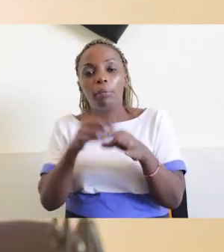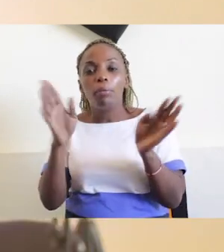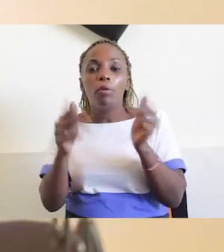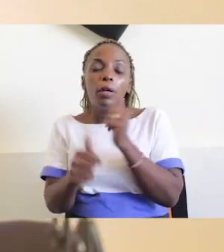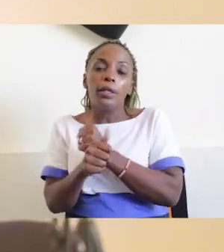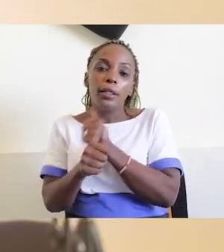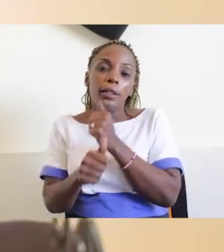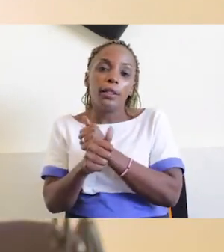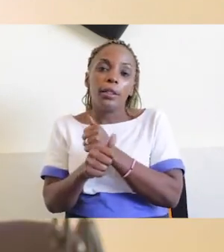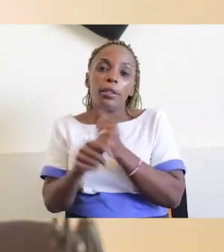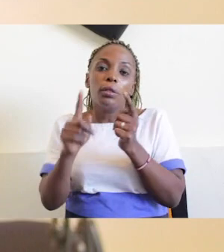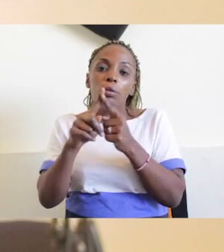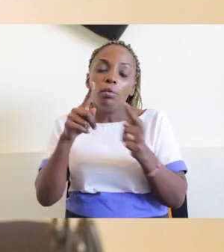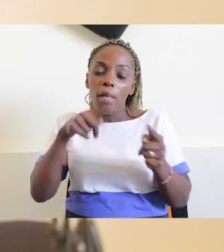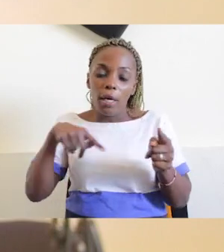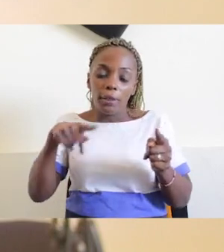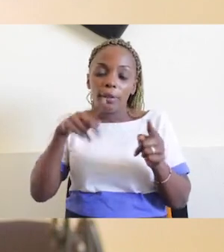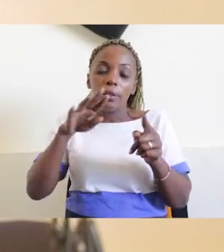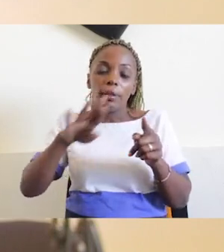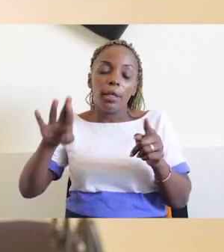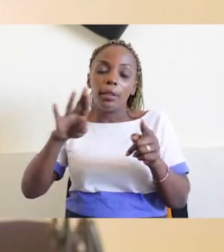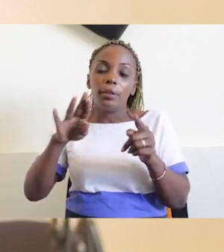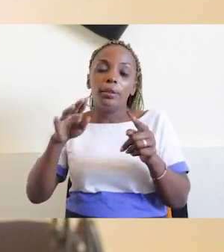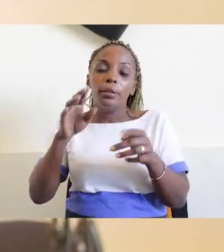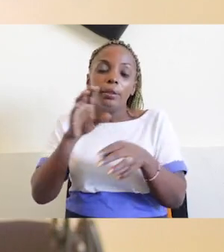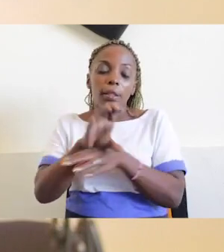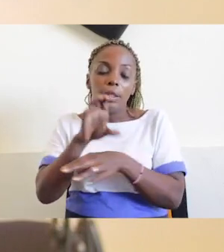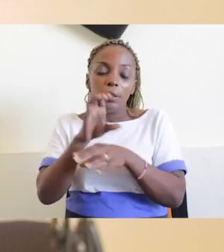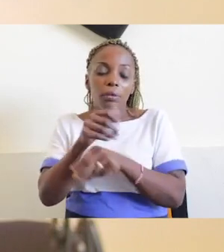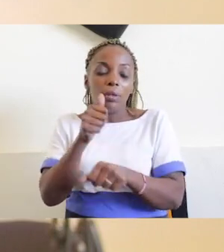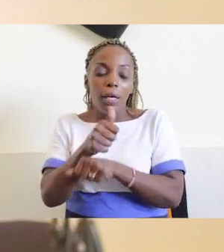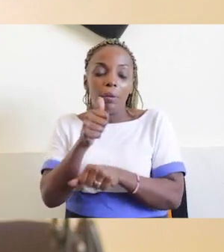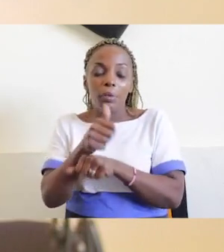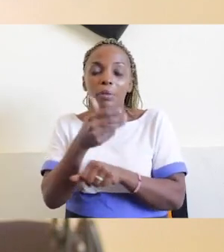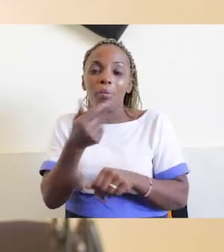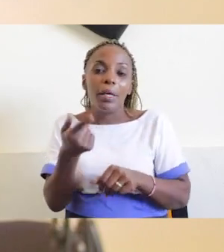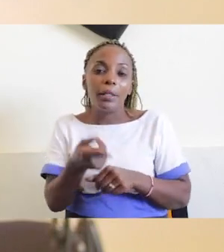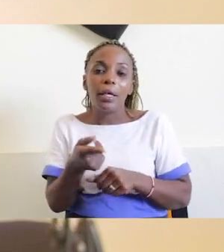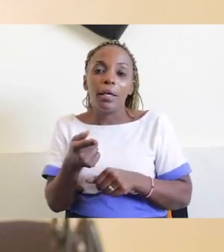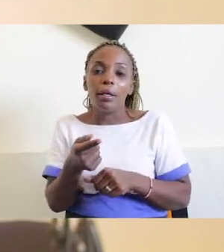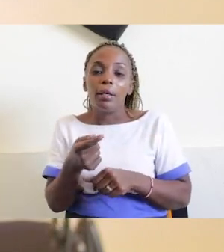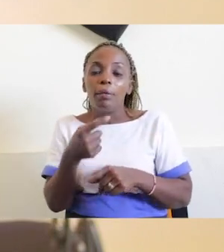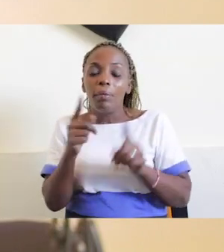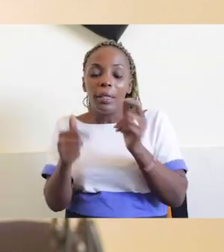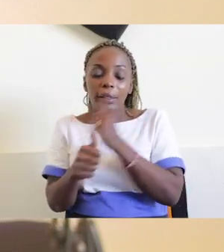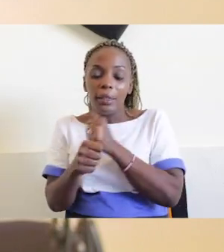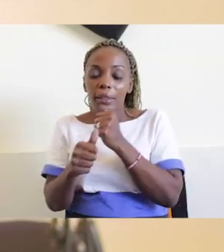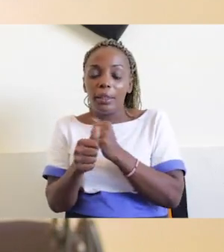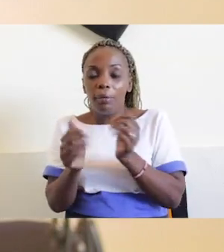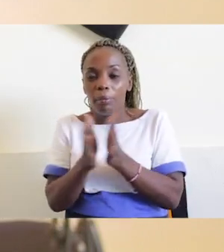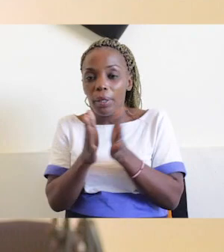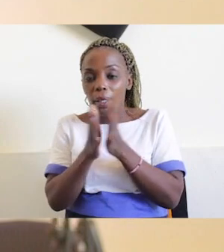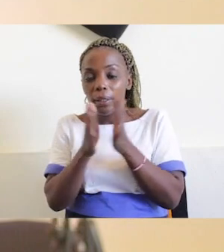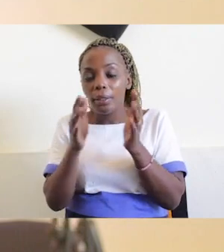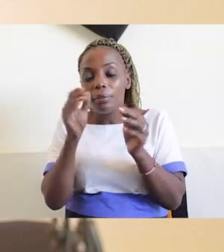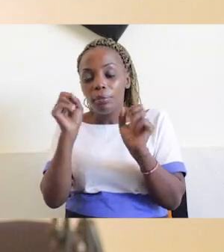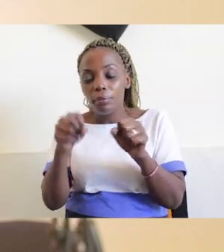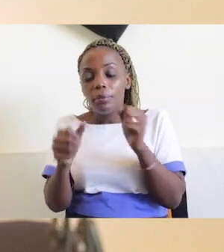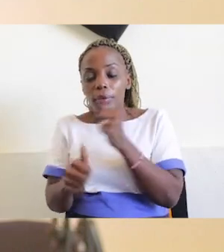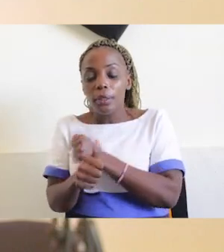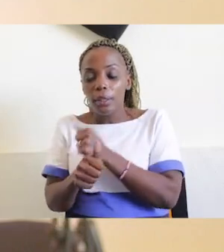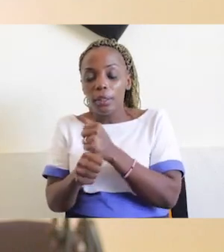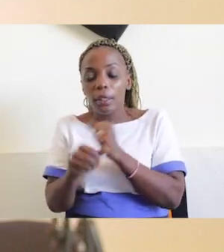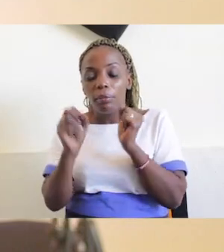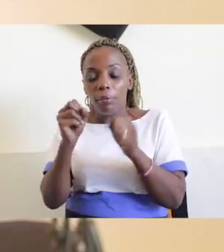dangerous to us than the ridicule and attack of the enemy. You know, praise can cause you to settle,